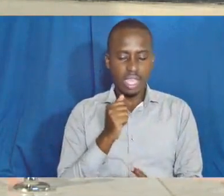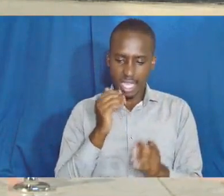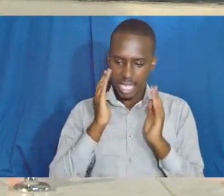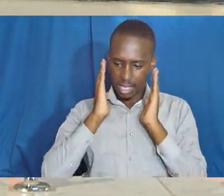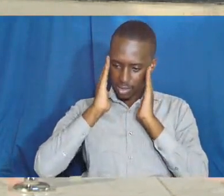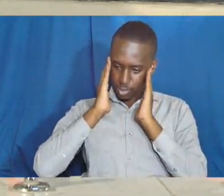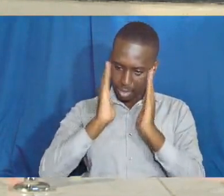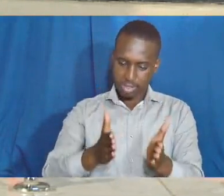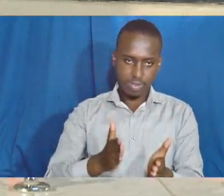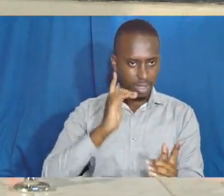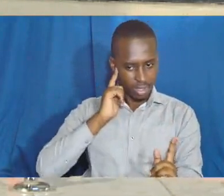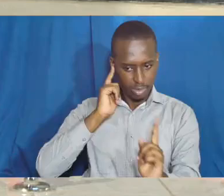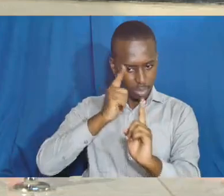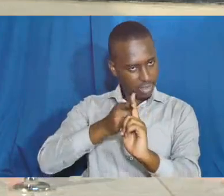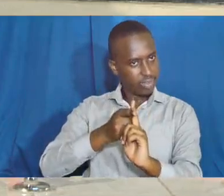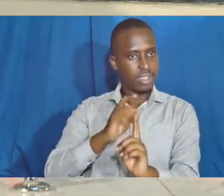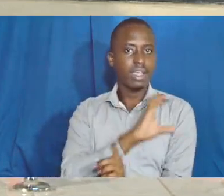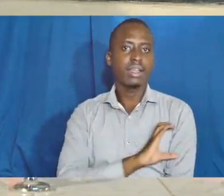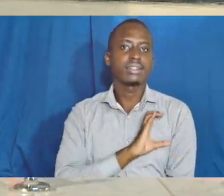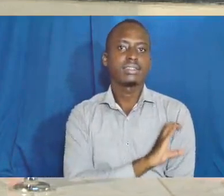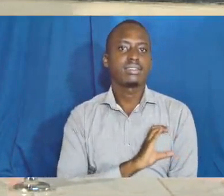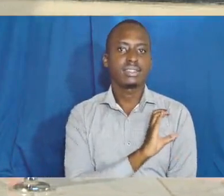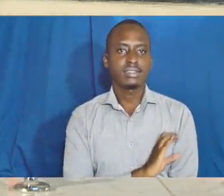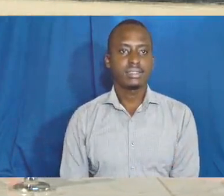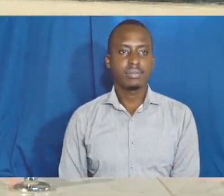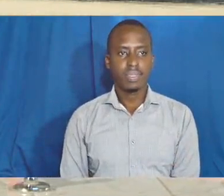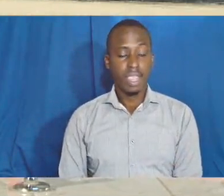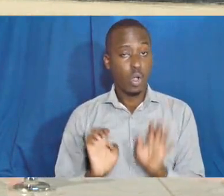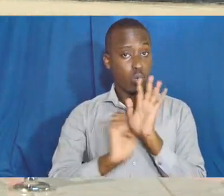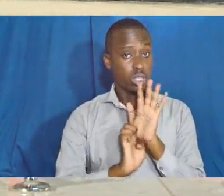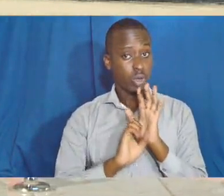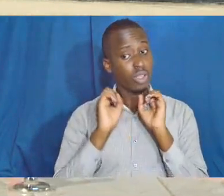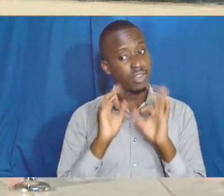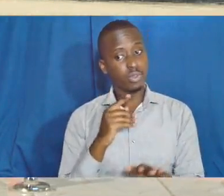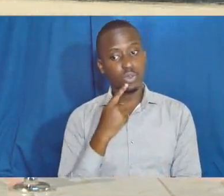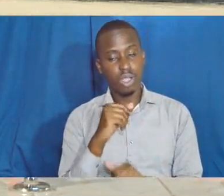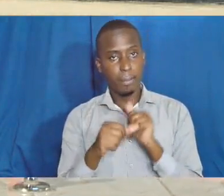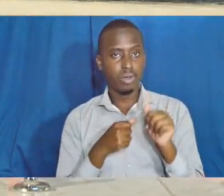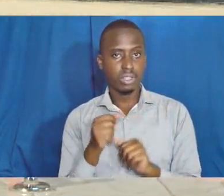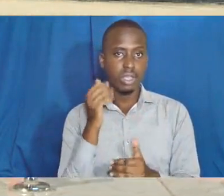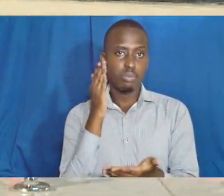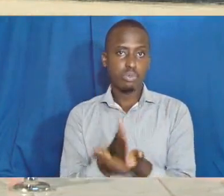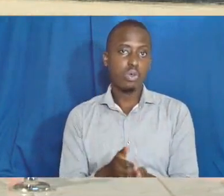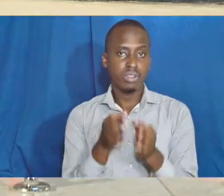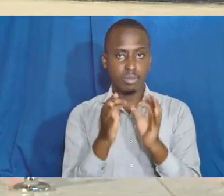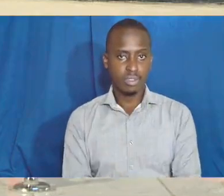specific characteristics. For example, if we are talking about the pure